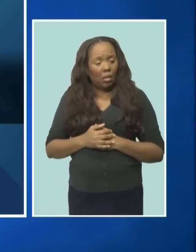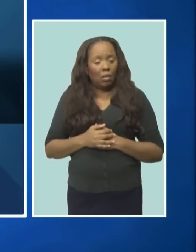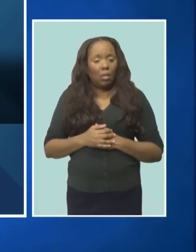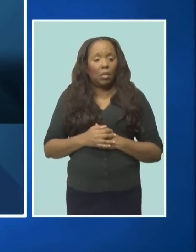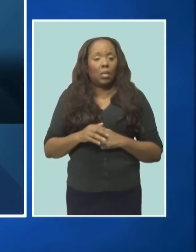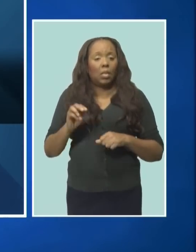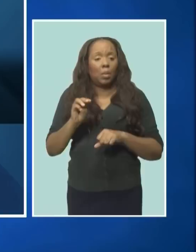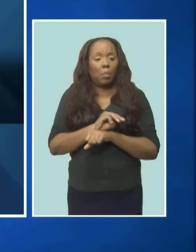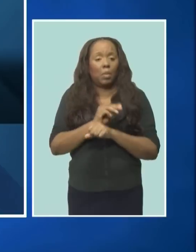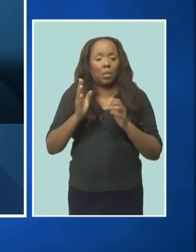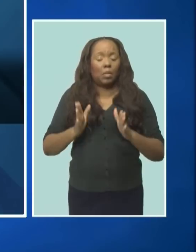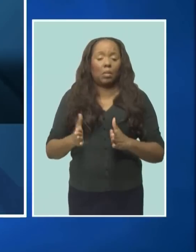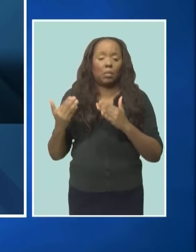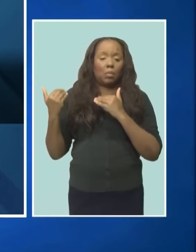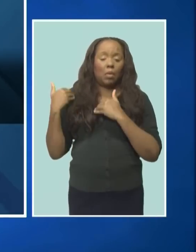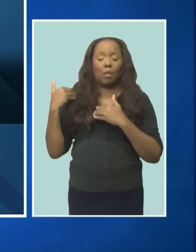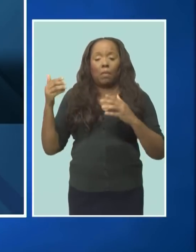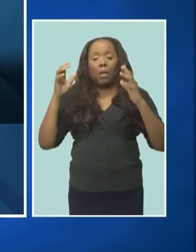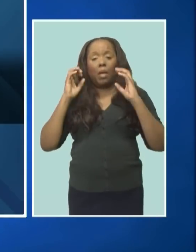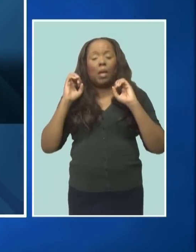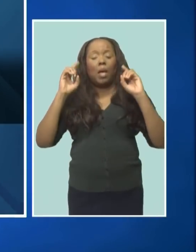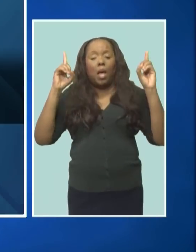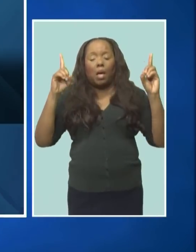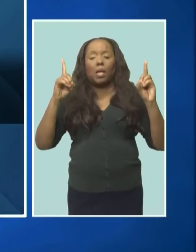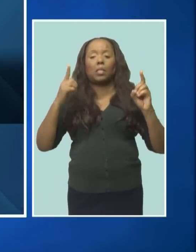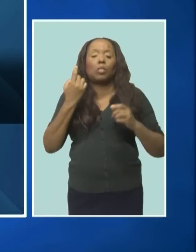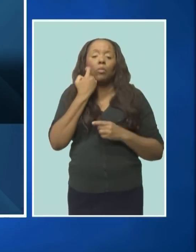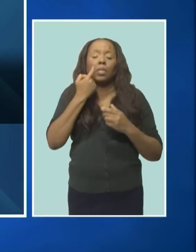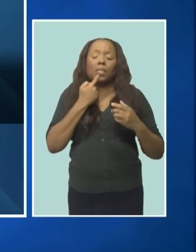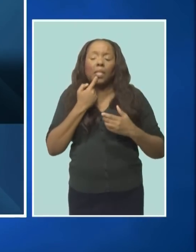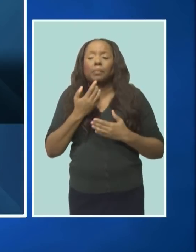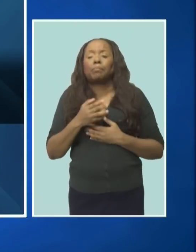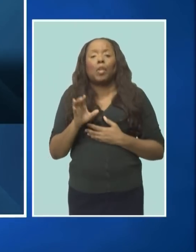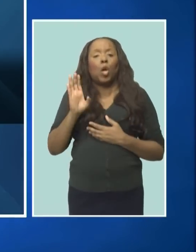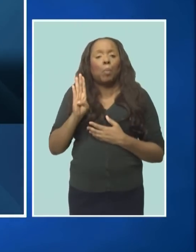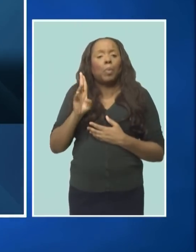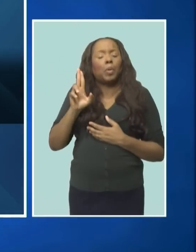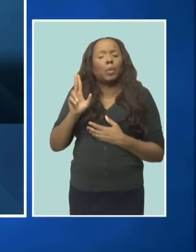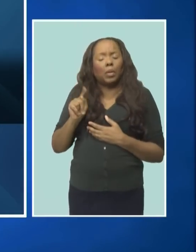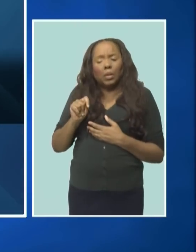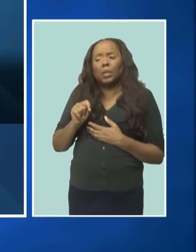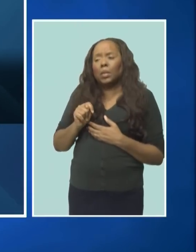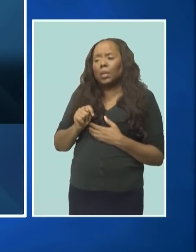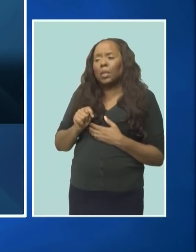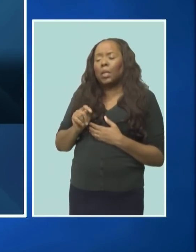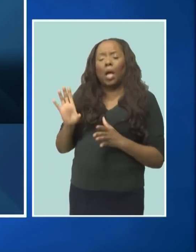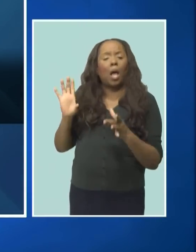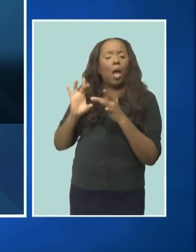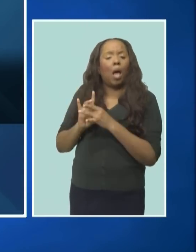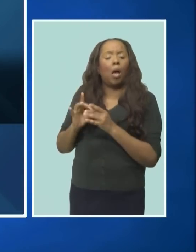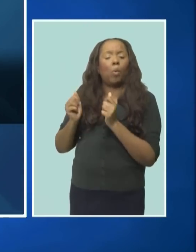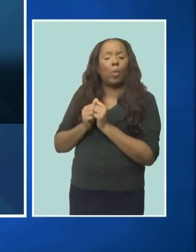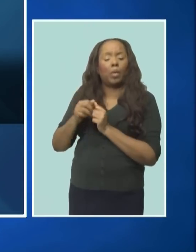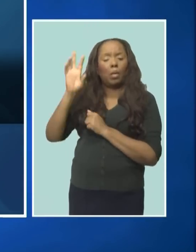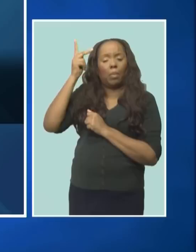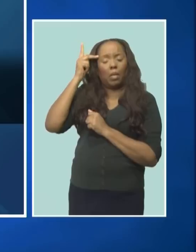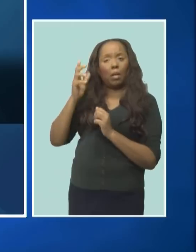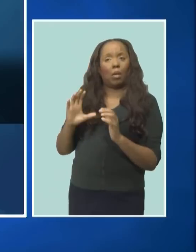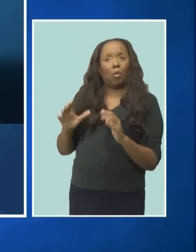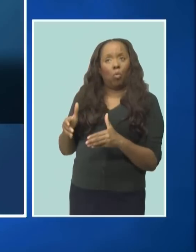Minister of Educational Transformation, suggesting that the BUT is acting political or is affiliated with any political